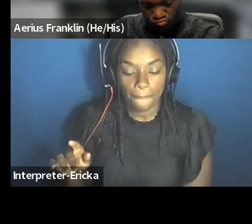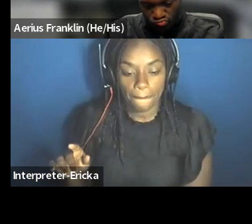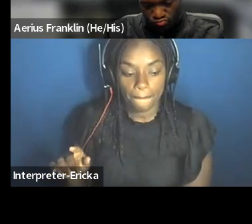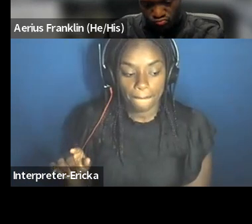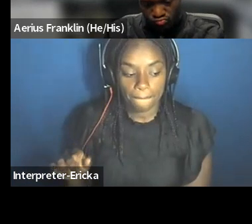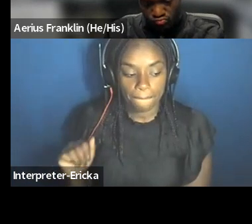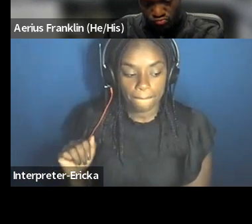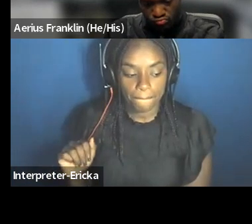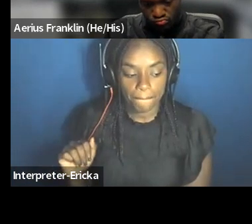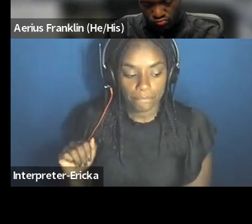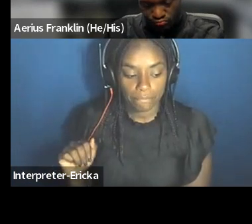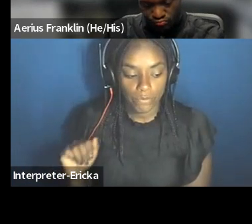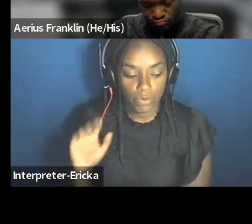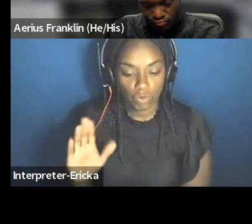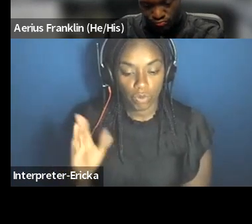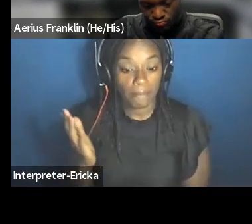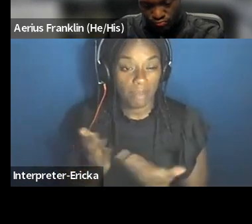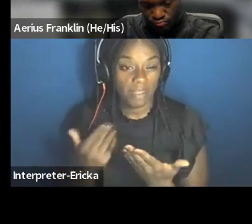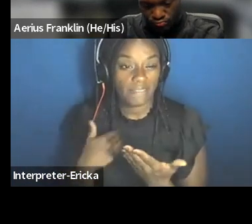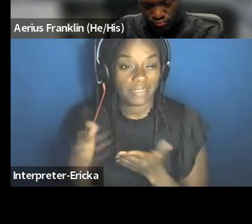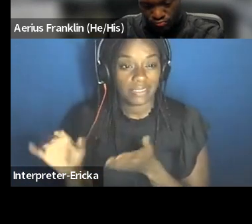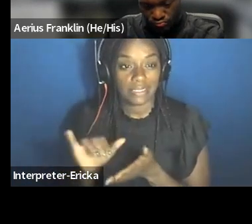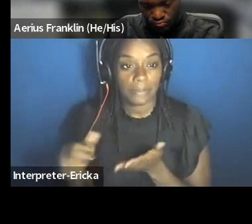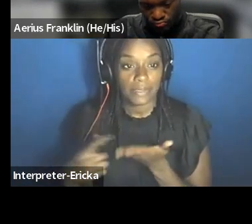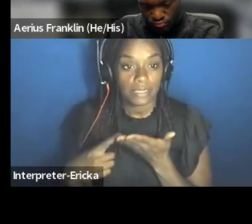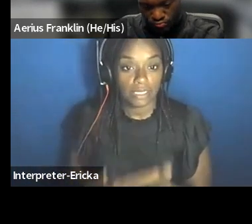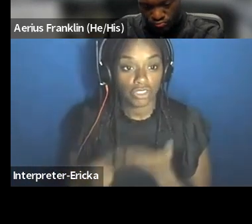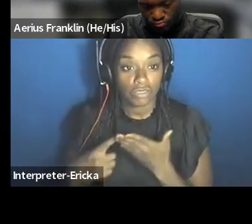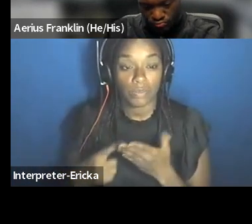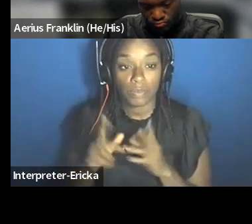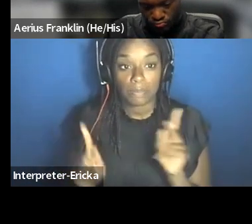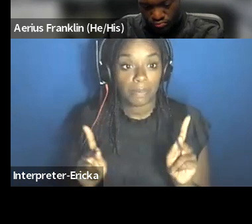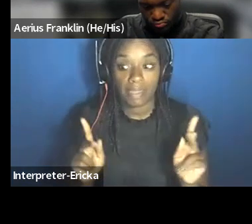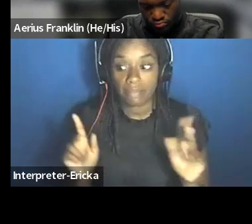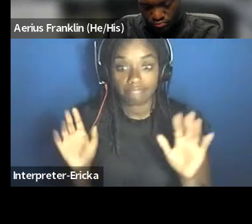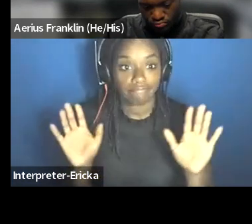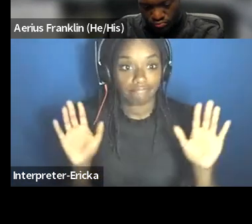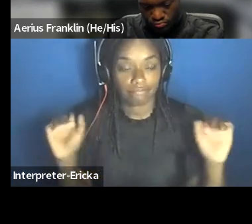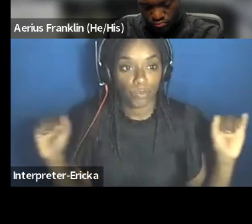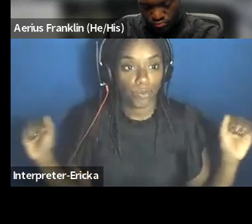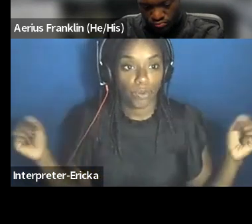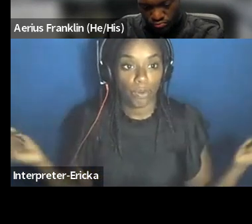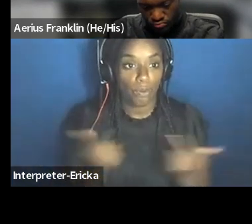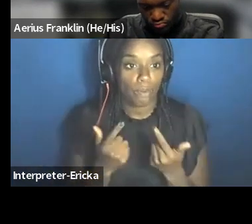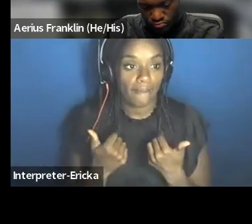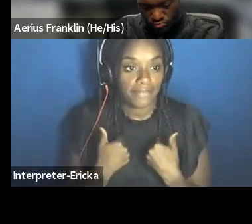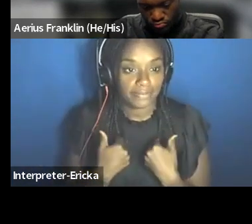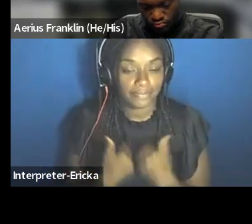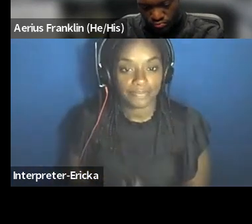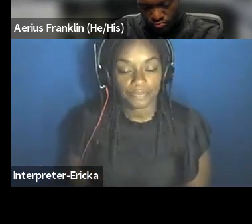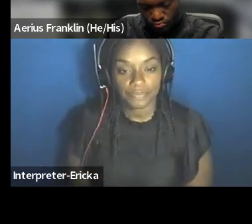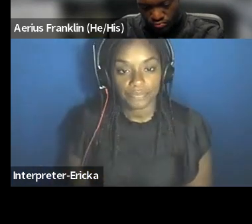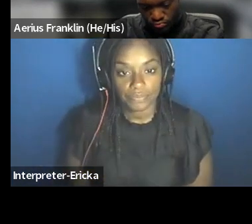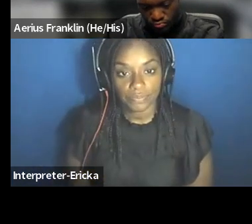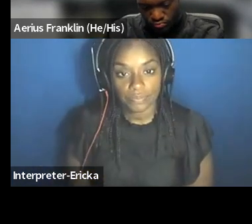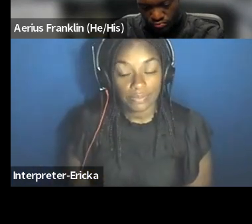that you're probably having the same discussions with folks that all of us are having. Yeah. I know that we're having a